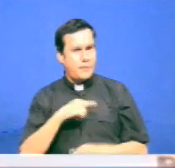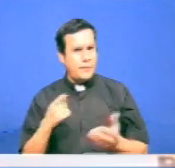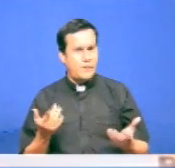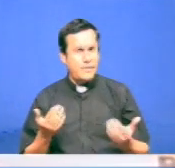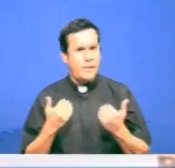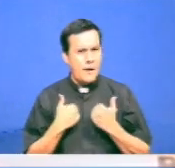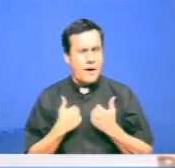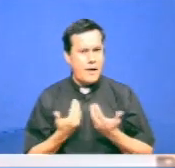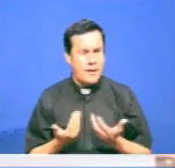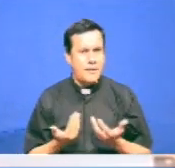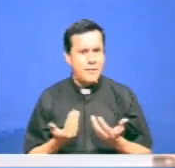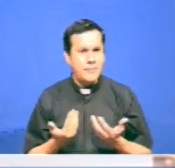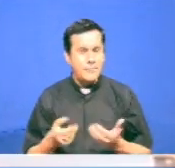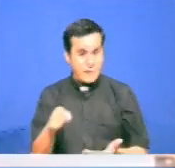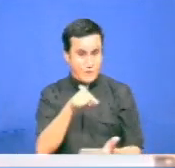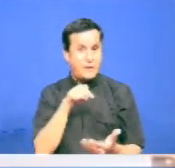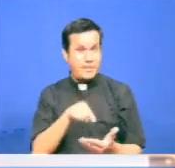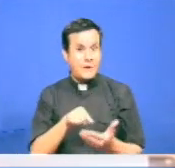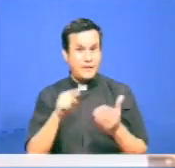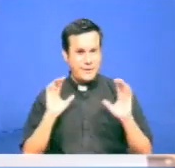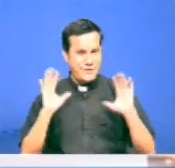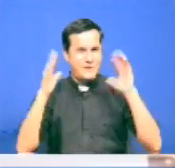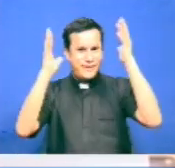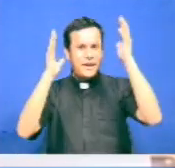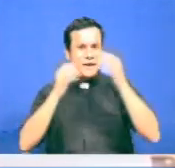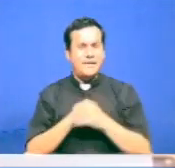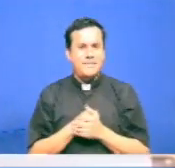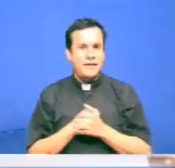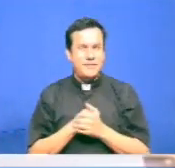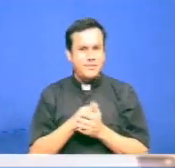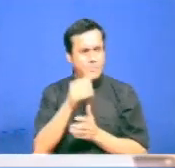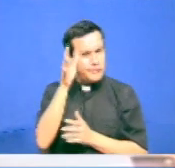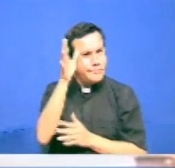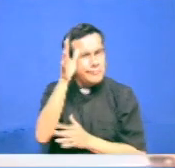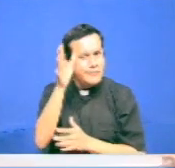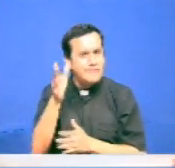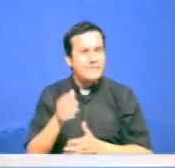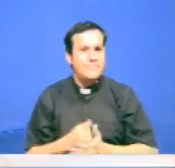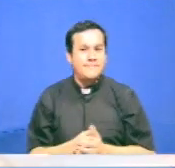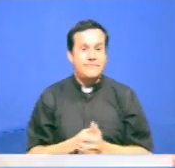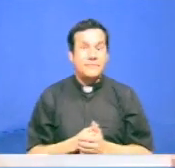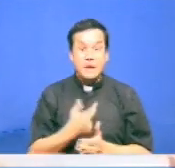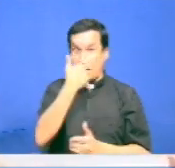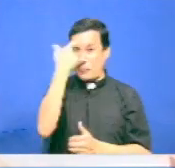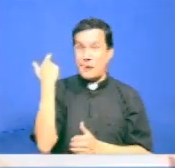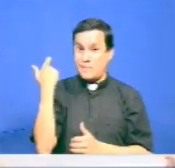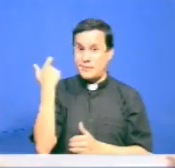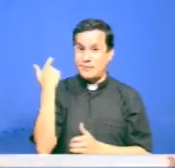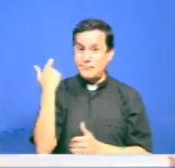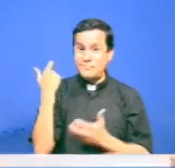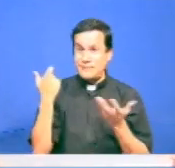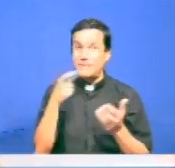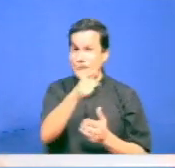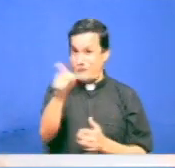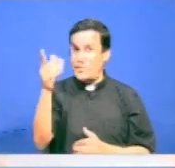we have been having this celebration almost every Sunday now, due to the fact that, well, as you very well